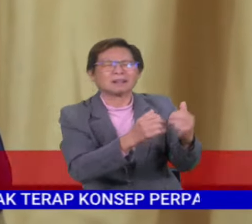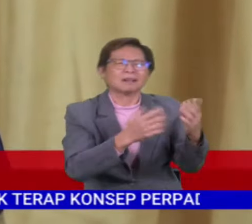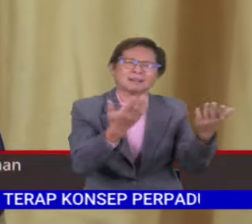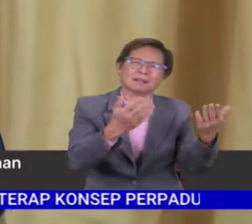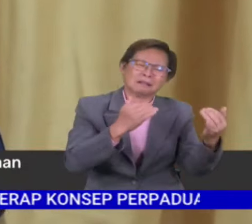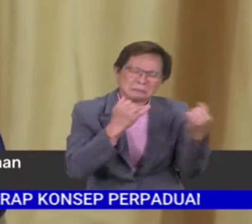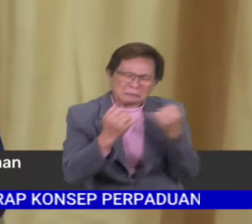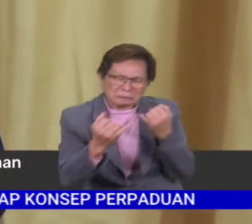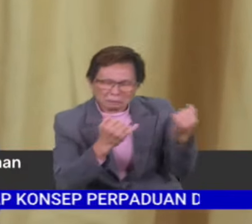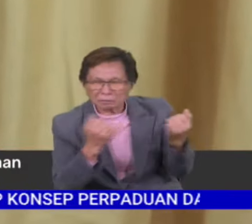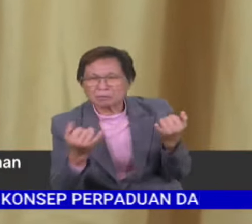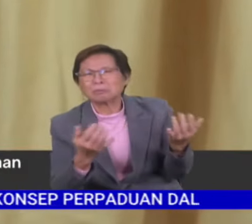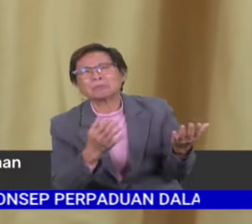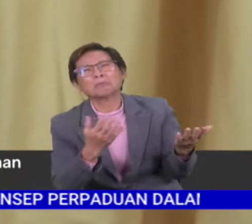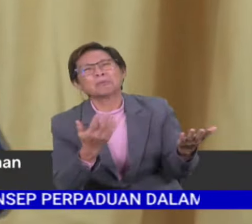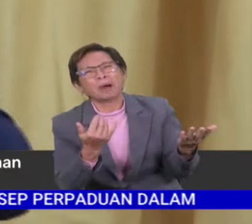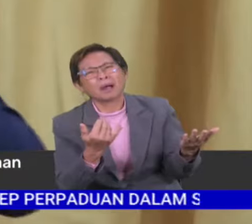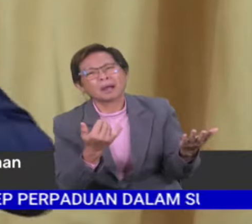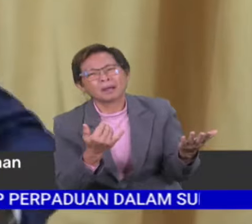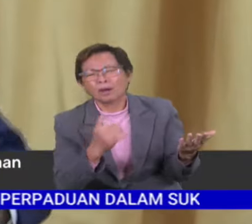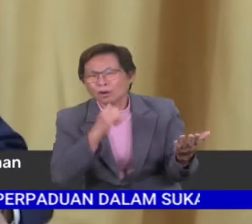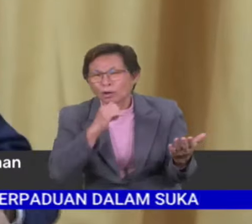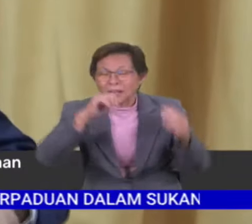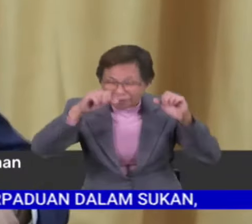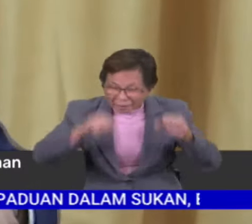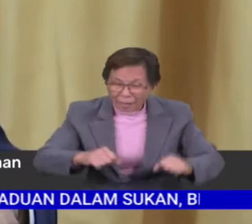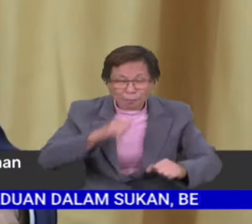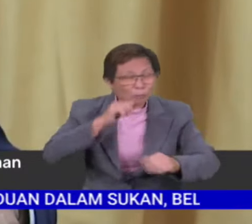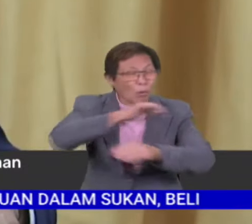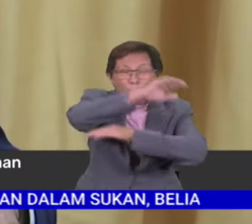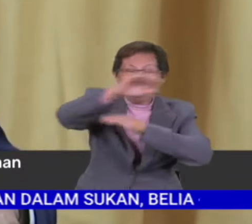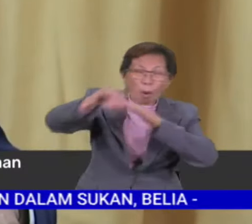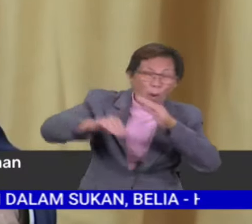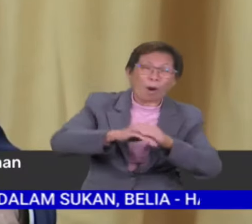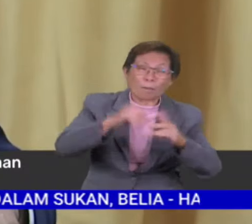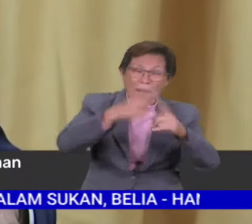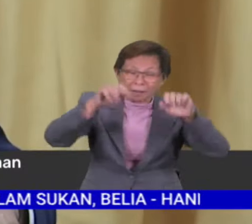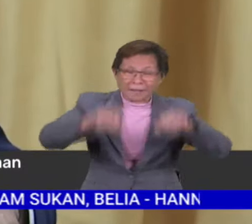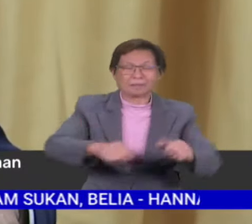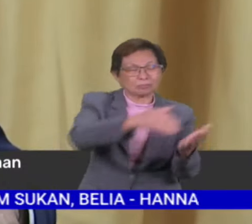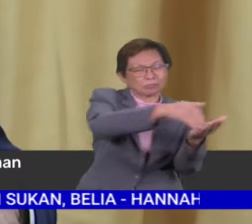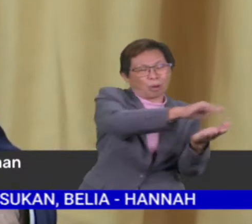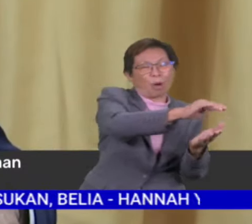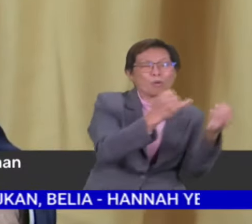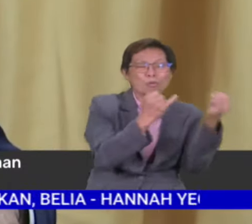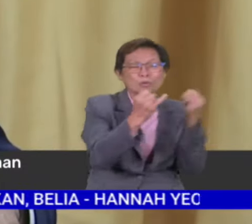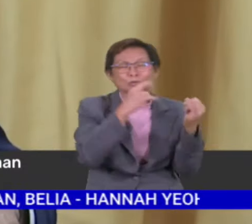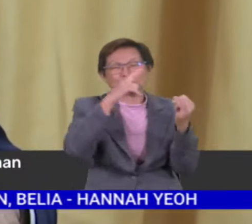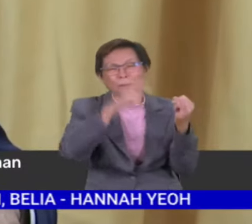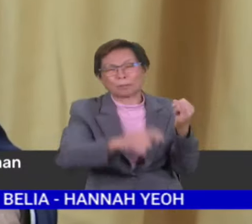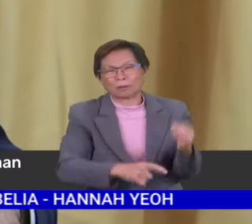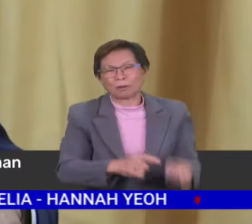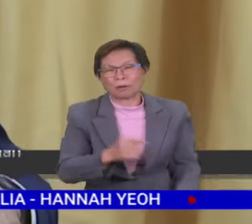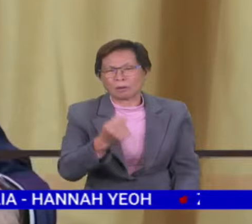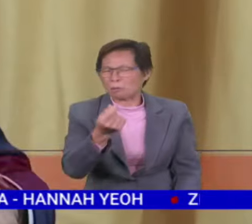when you can actually, not entirely but to a large extent, do away with that. But the cost is of